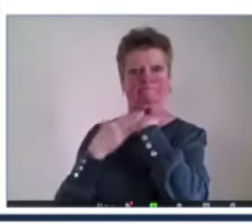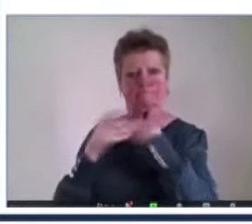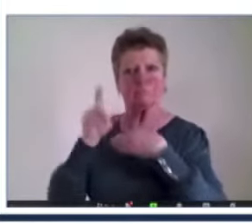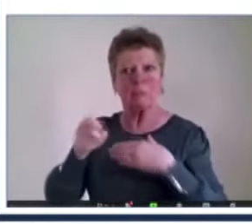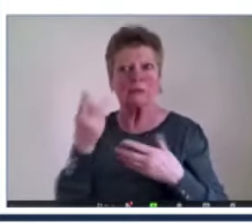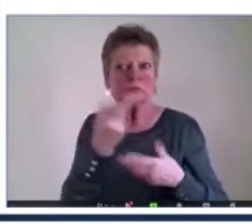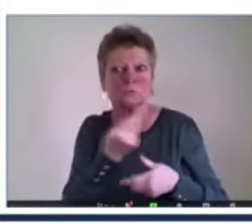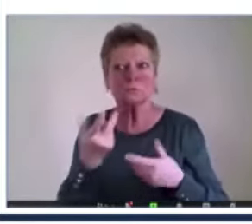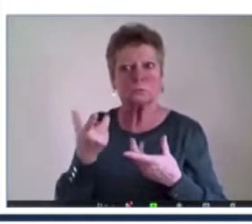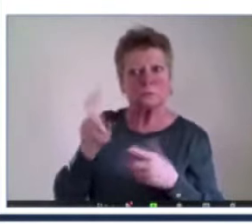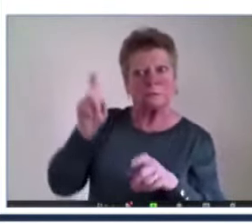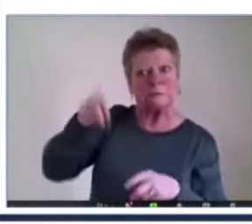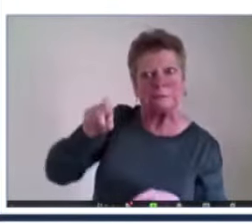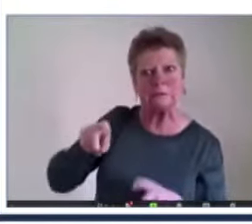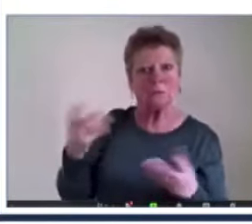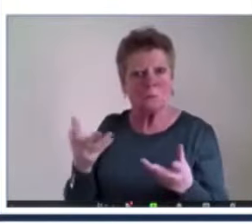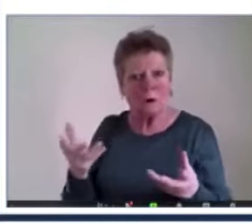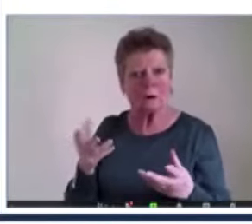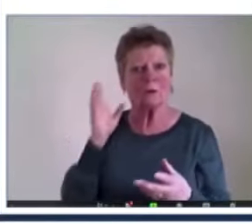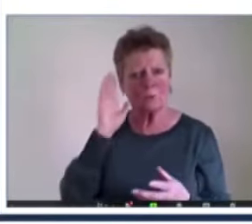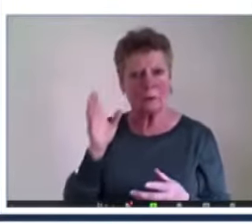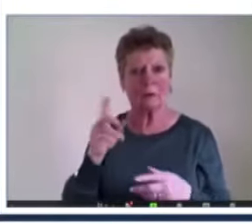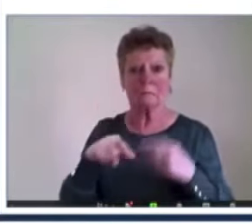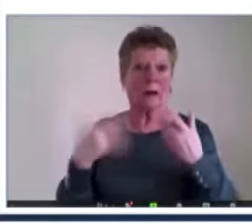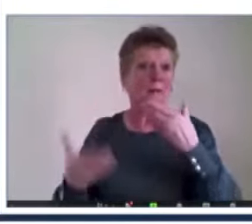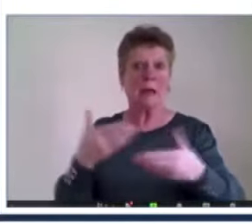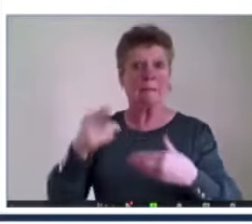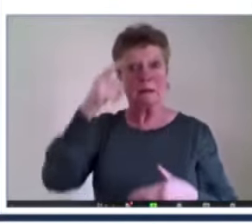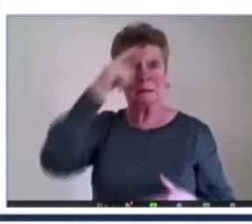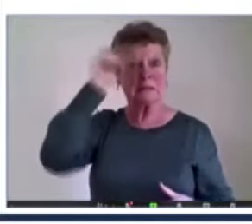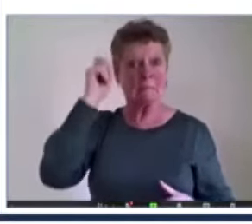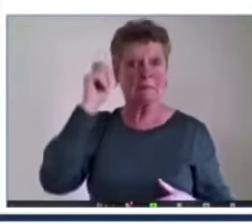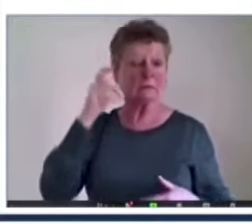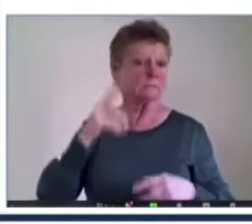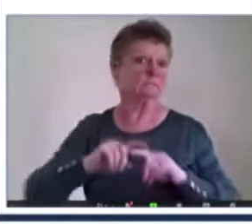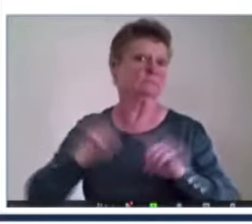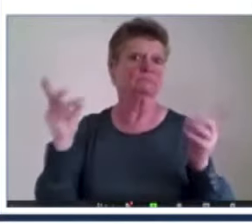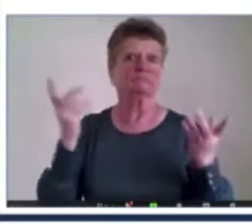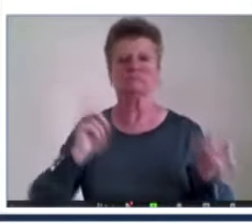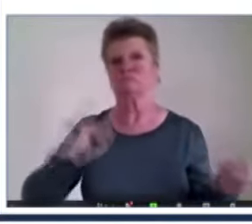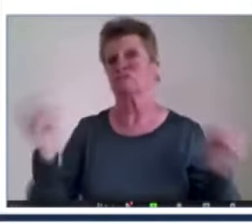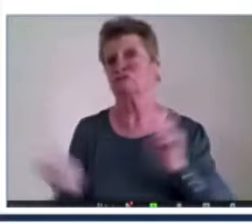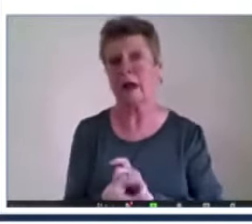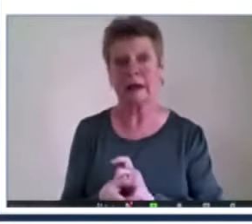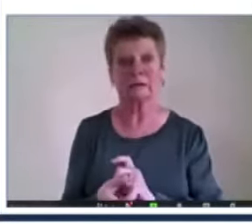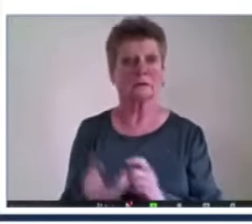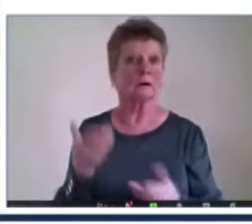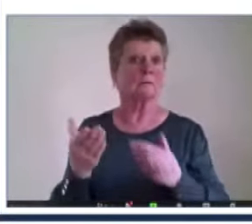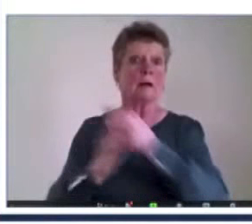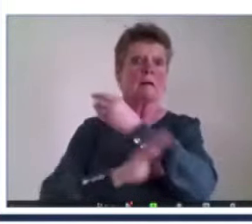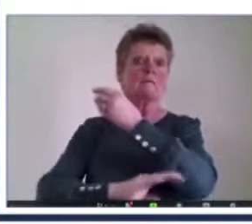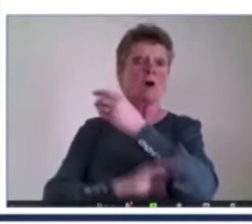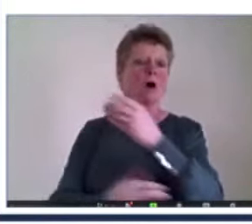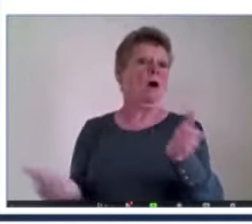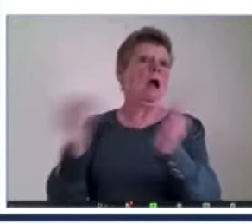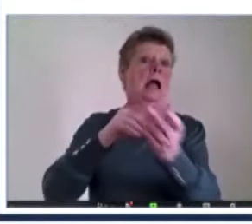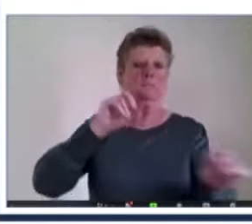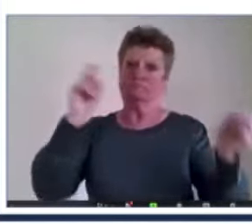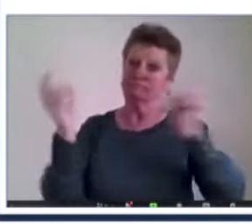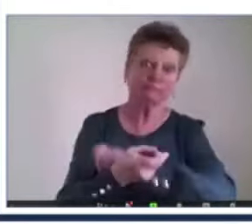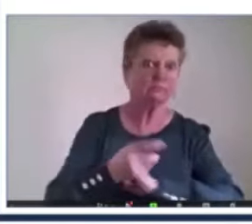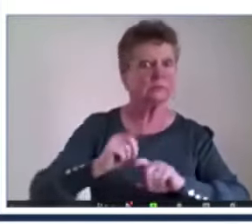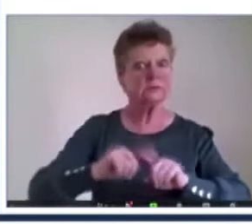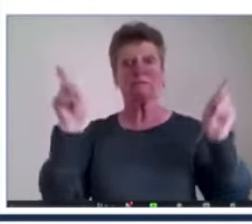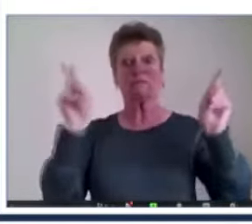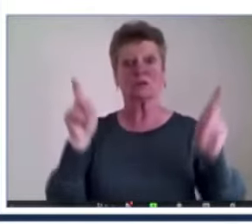need. It's likely to be different once we get into summer, and then it might change again in the fall. But again, it's much more around